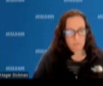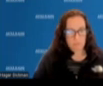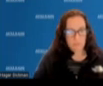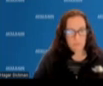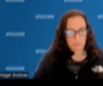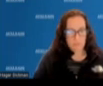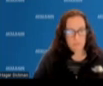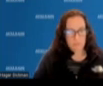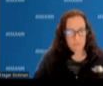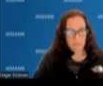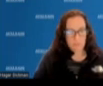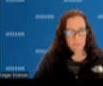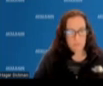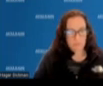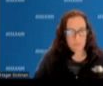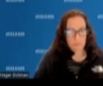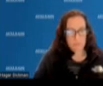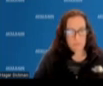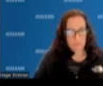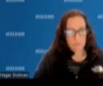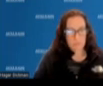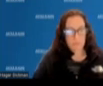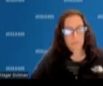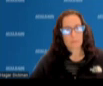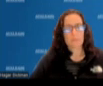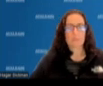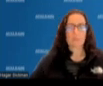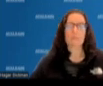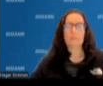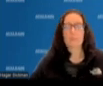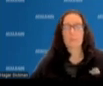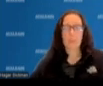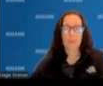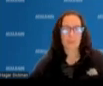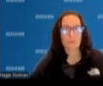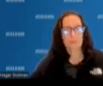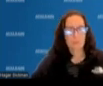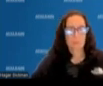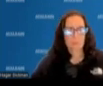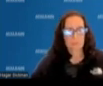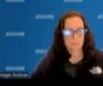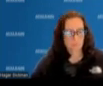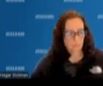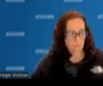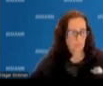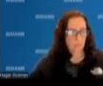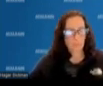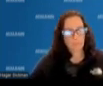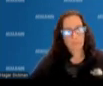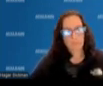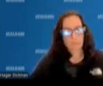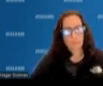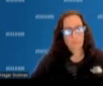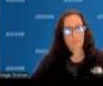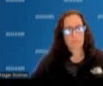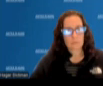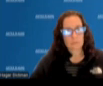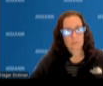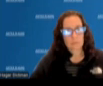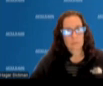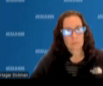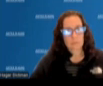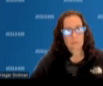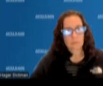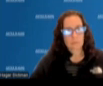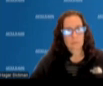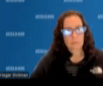rest of the system, slowing down applications for Medicare savings programs, for A&D Medicaid,